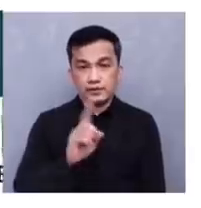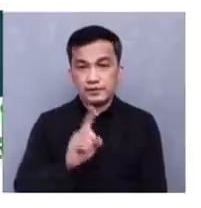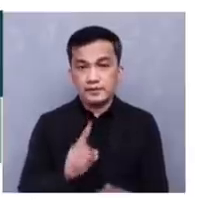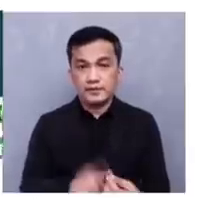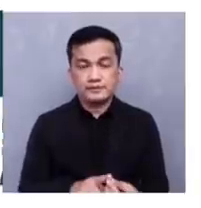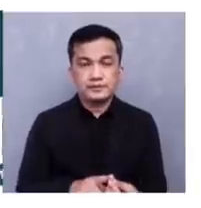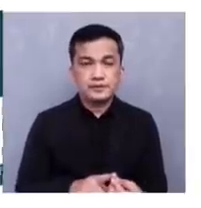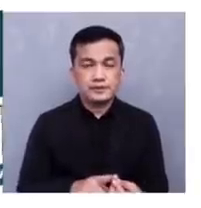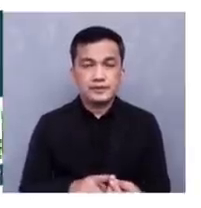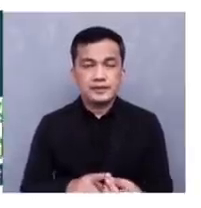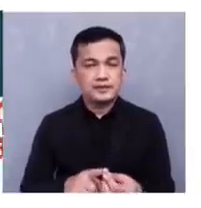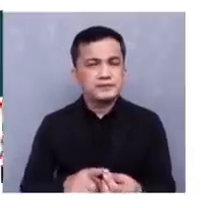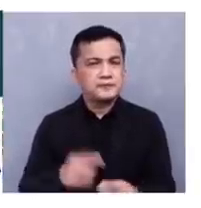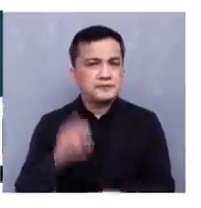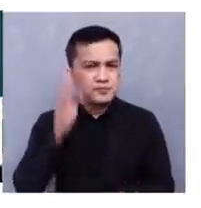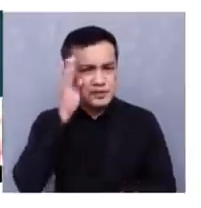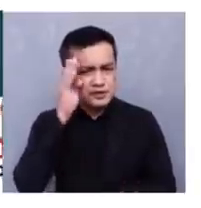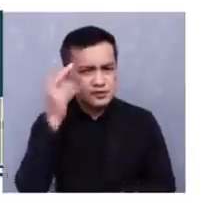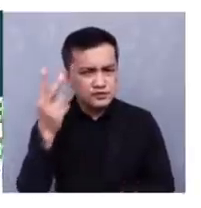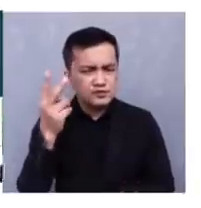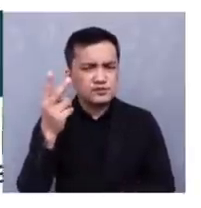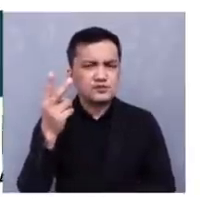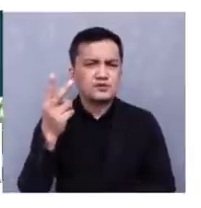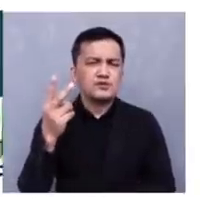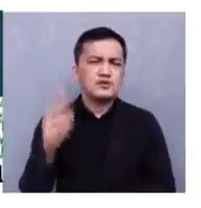Duterte Carpio tandem? What would make you support them?